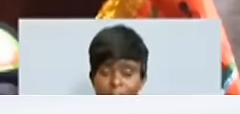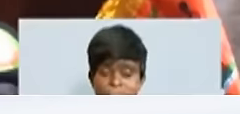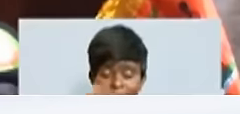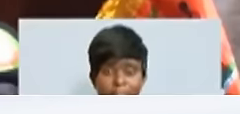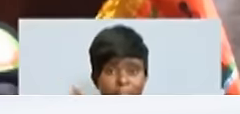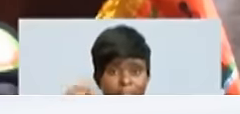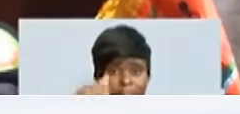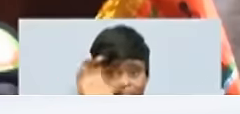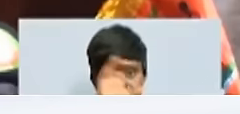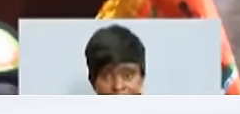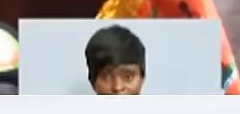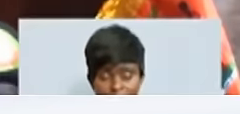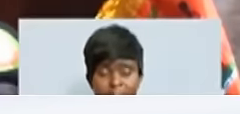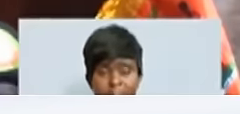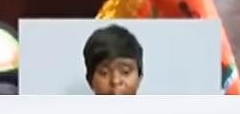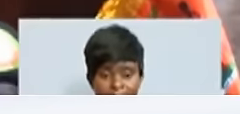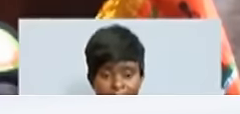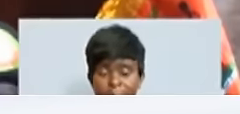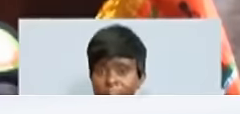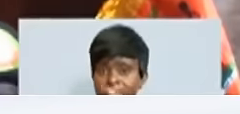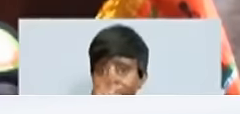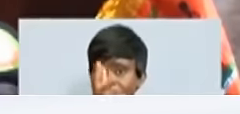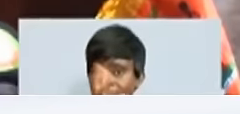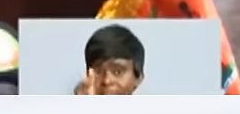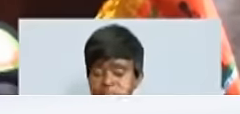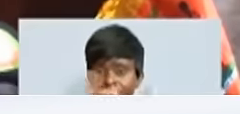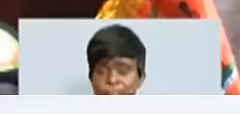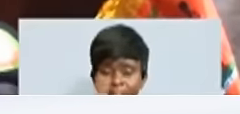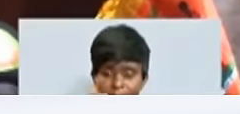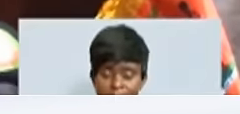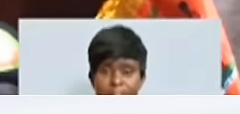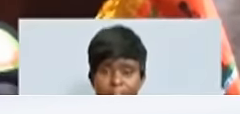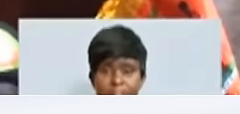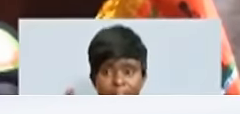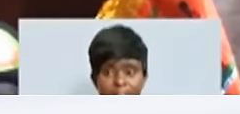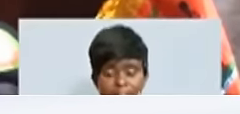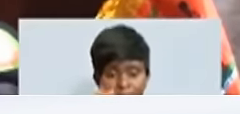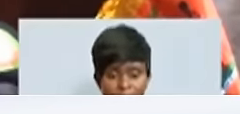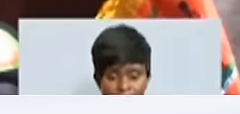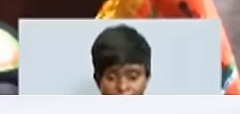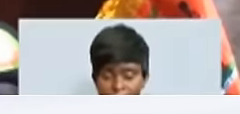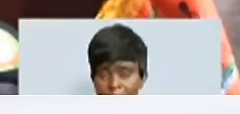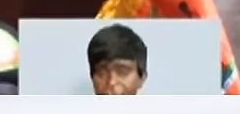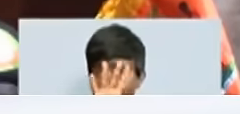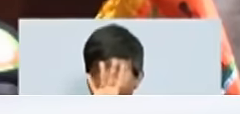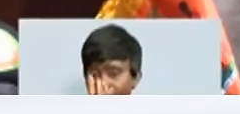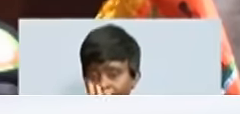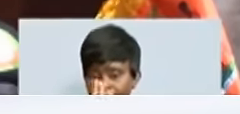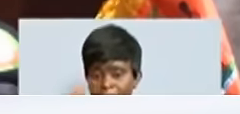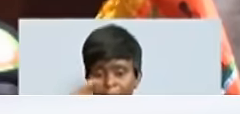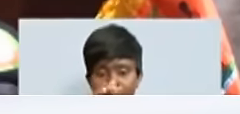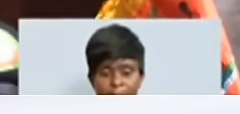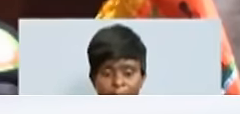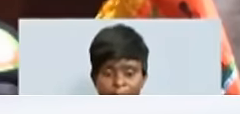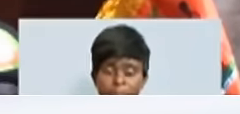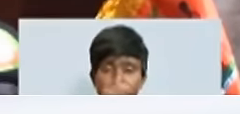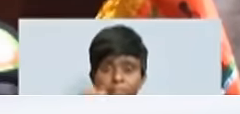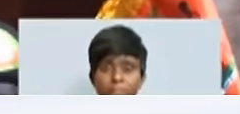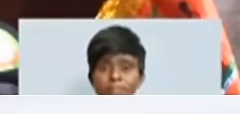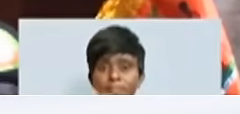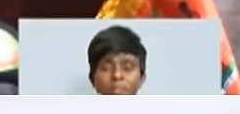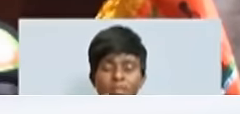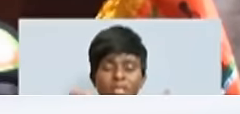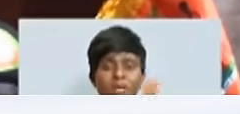10 provinces, 116 districts, from 156 constituencies, all of them,